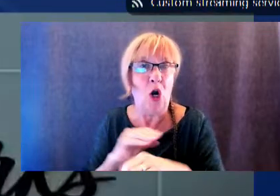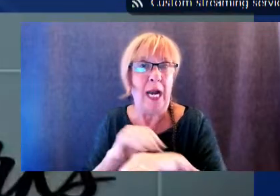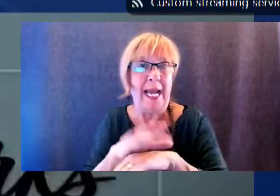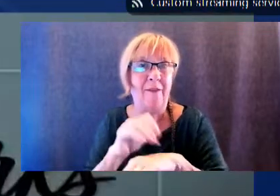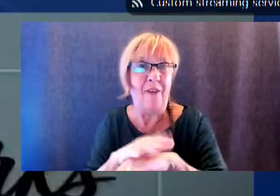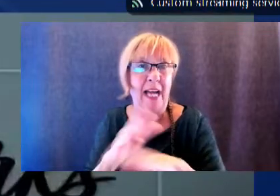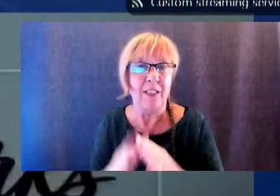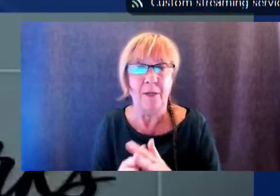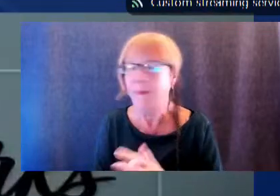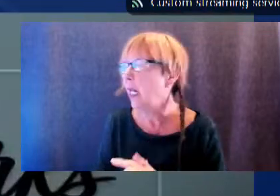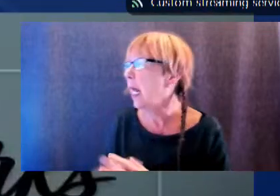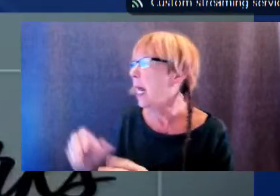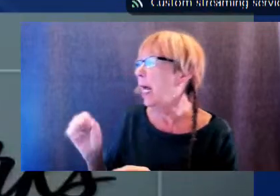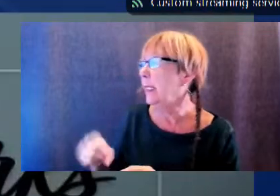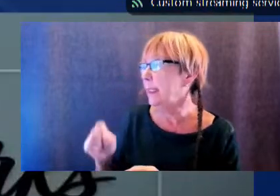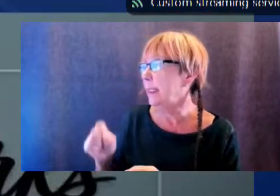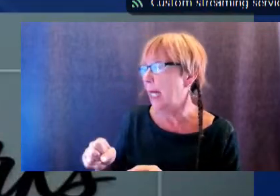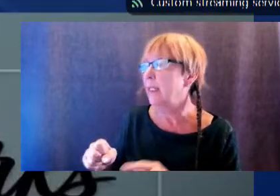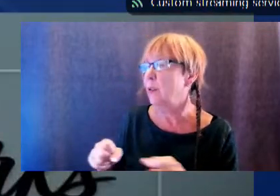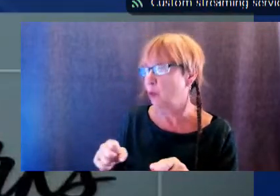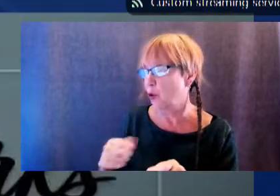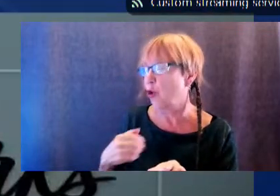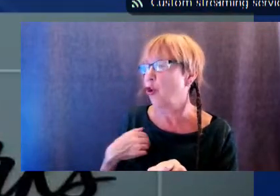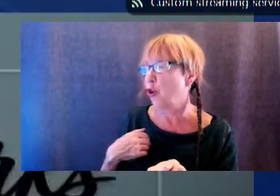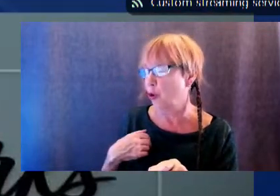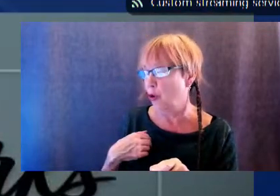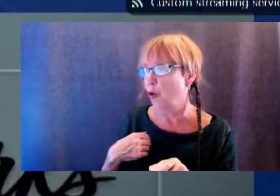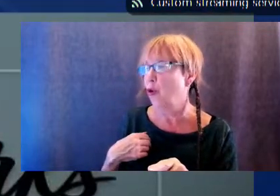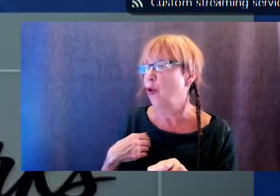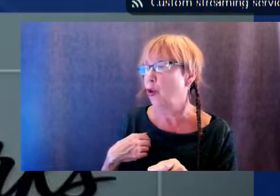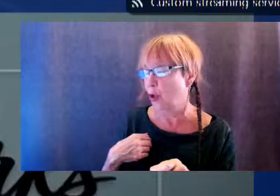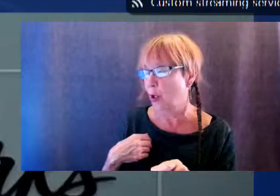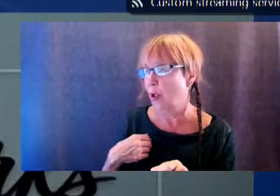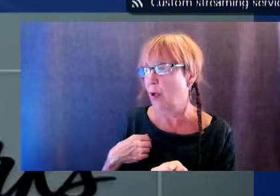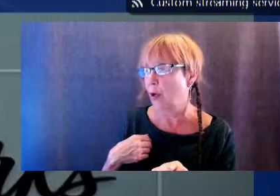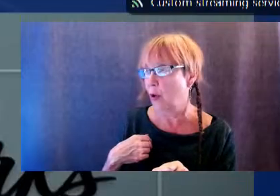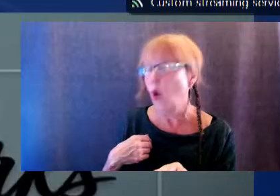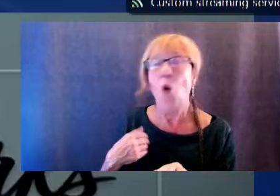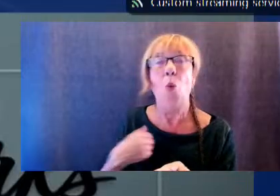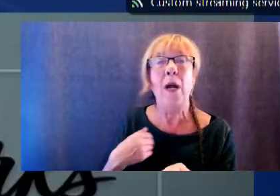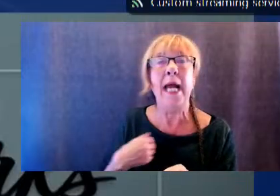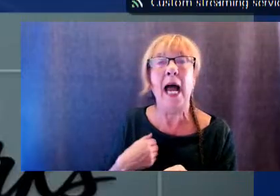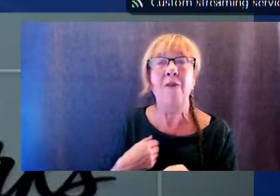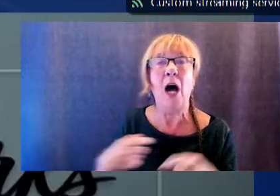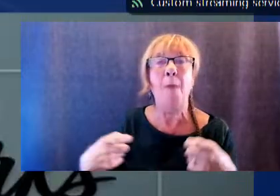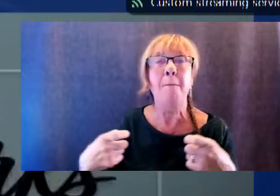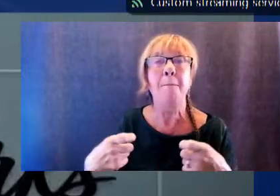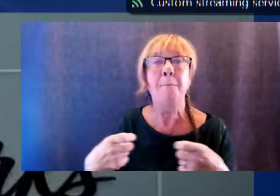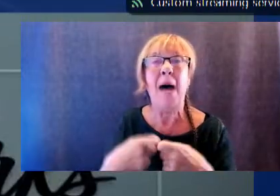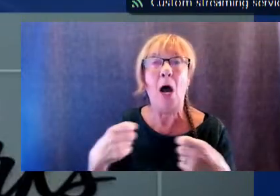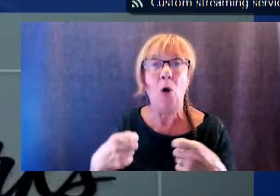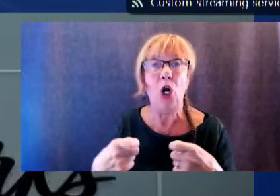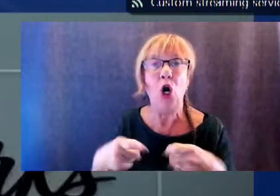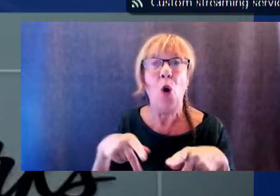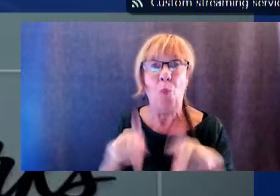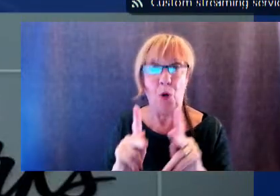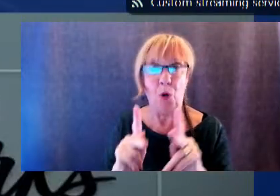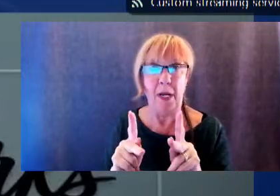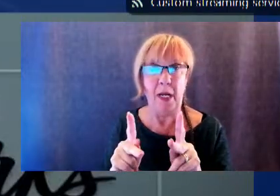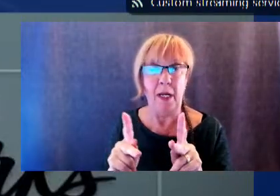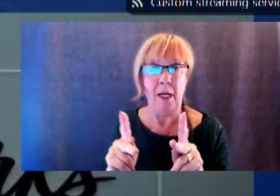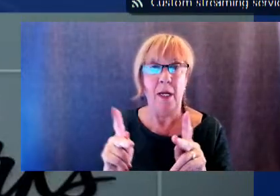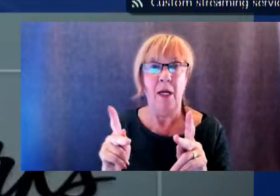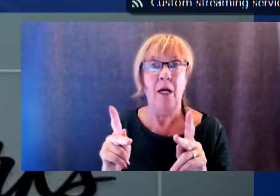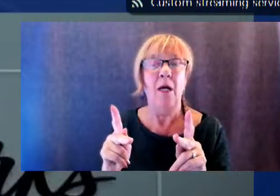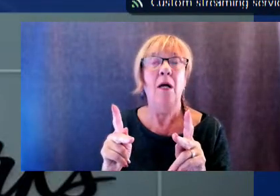Great, and I'll just add to that that yes, there is a temporary, or there's a power permit within Epic LA that you can apply for. You will be asked